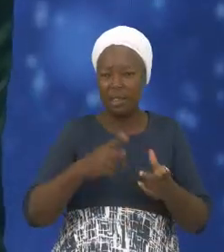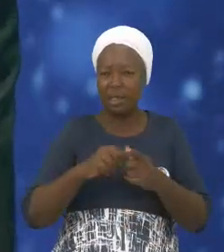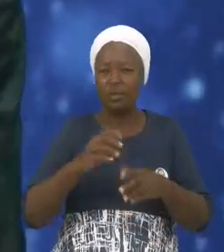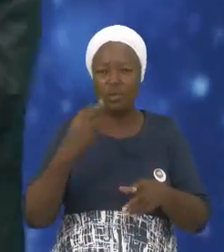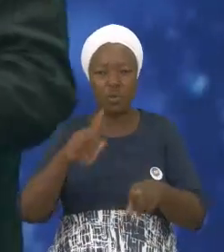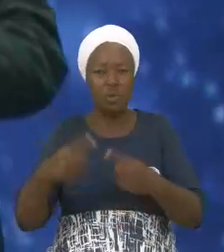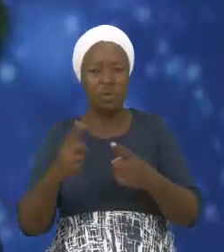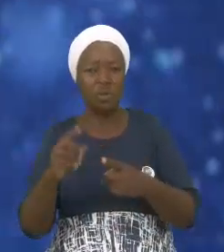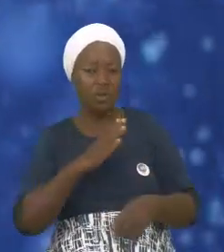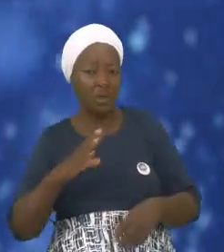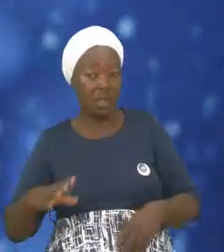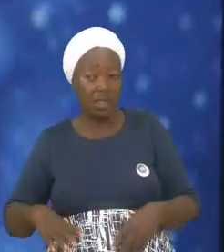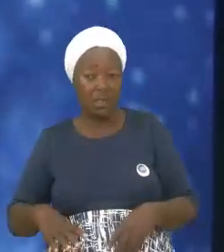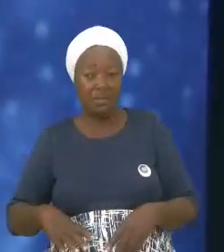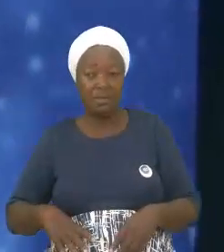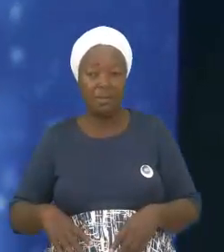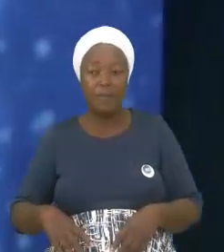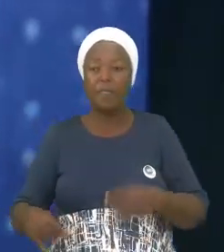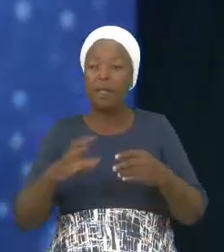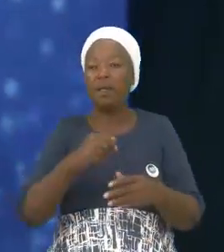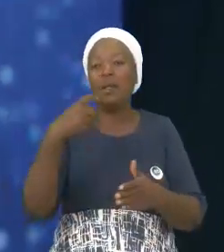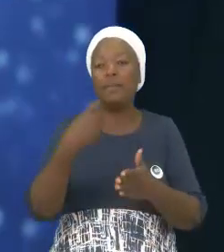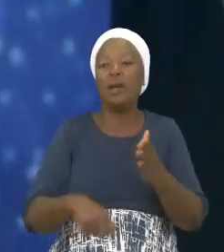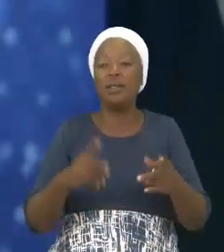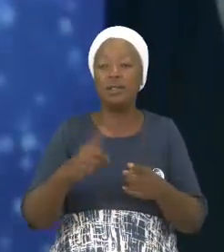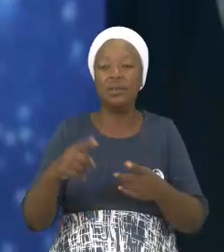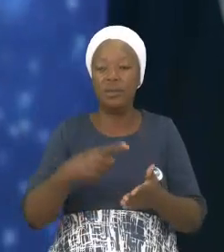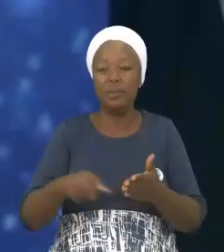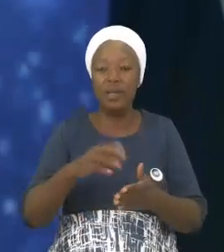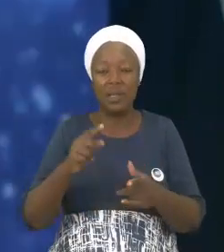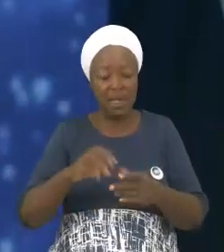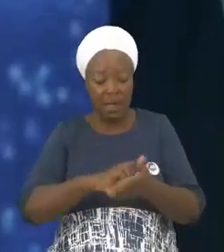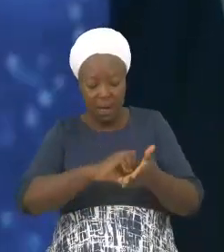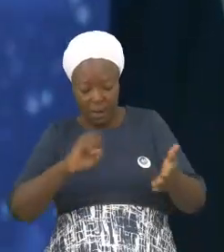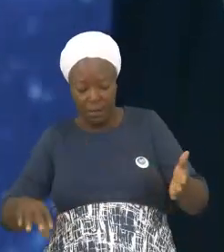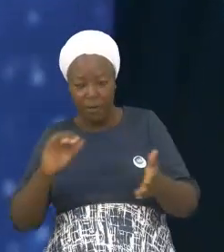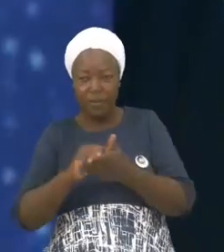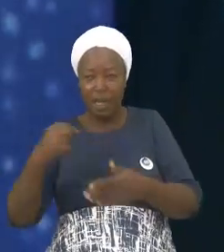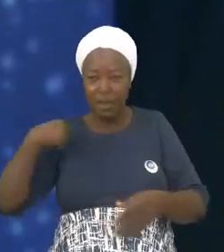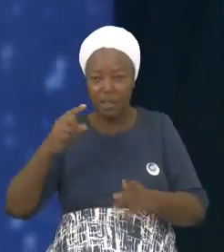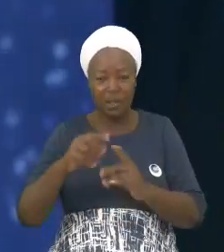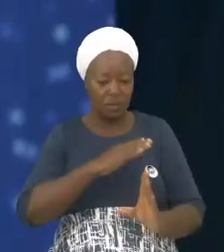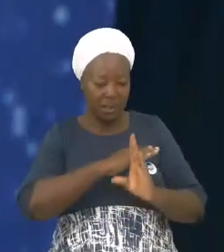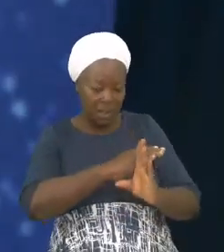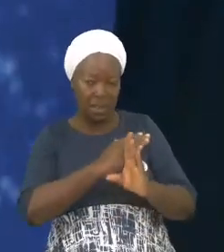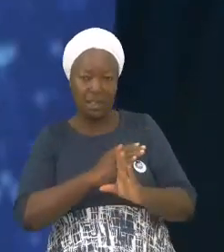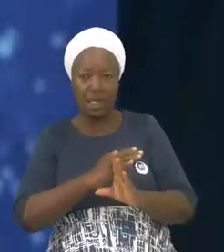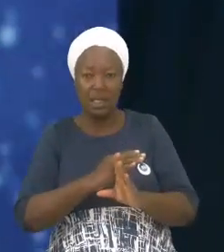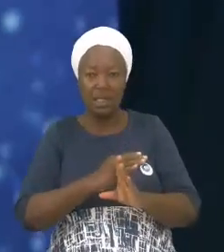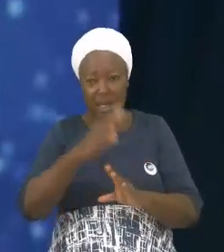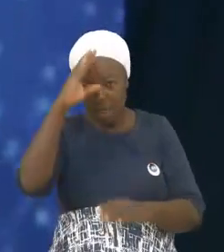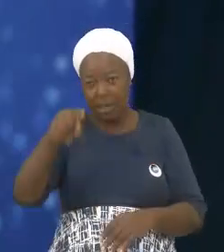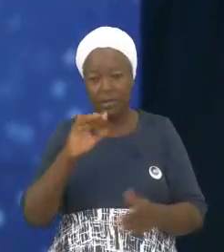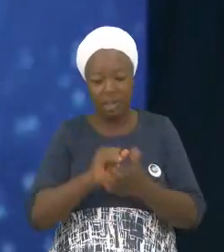Christ, a price to pay. He removed that garment that will hinder him, that will stop